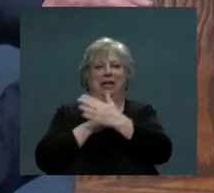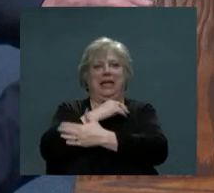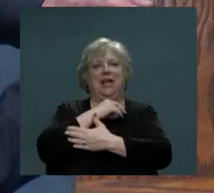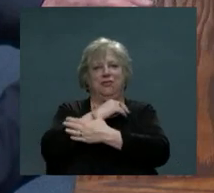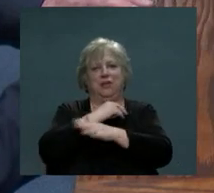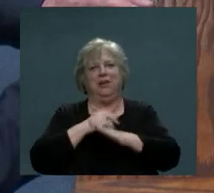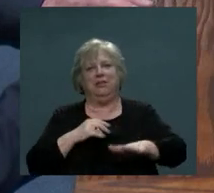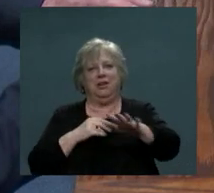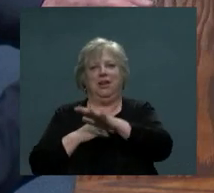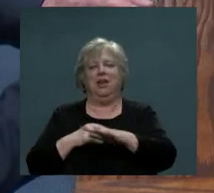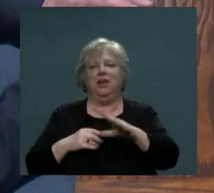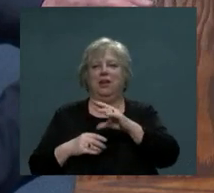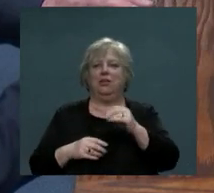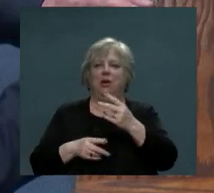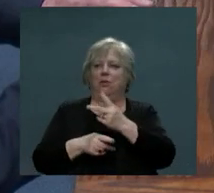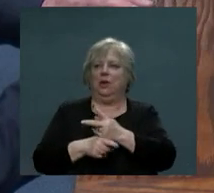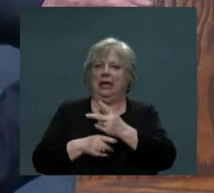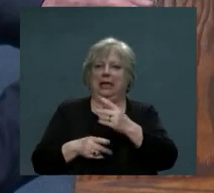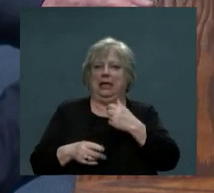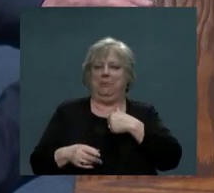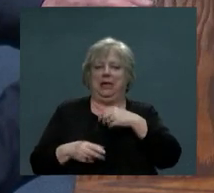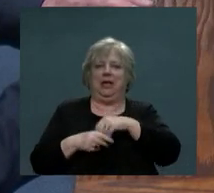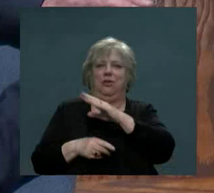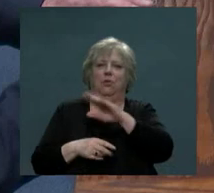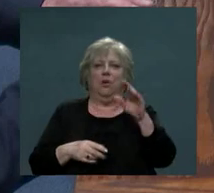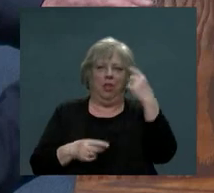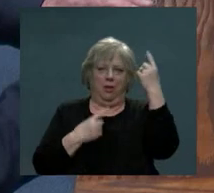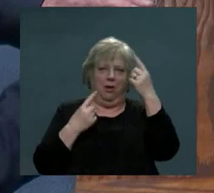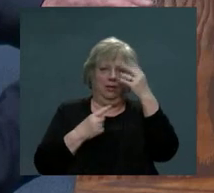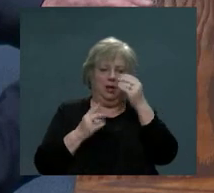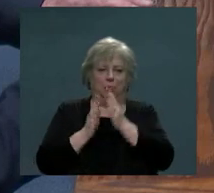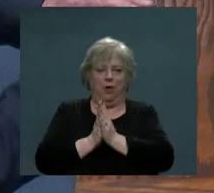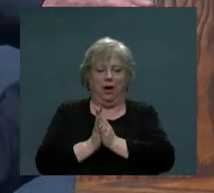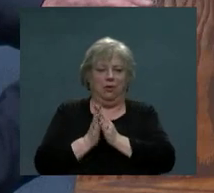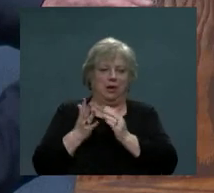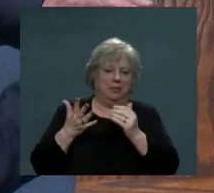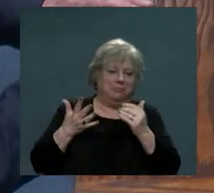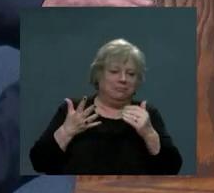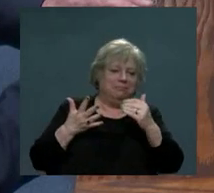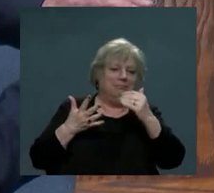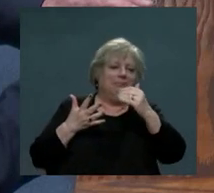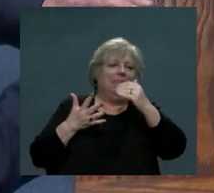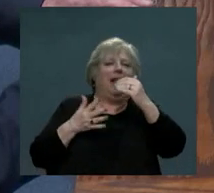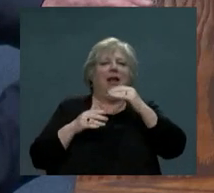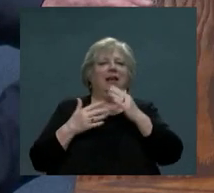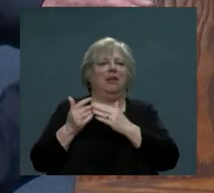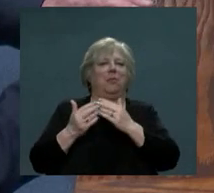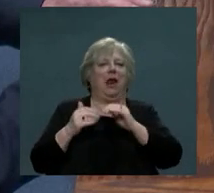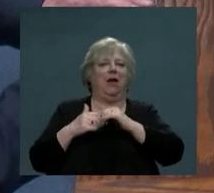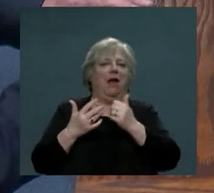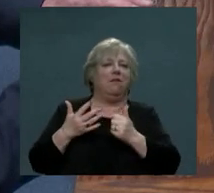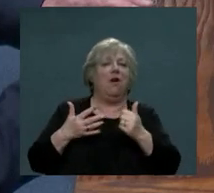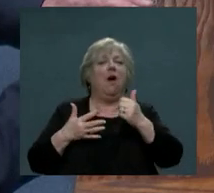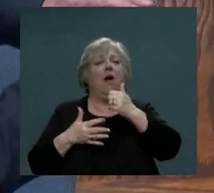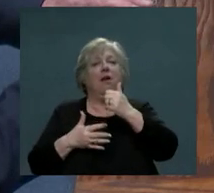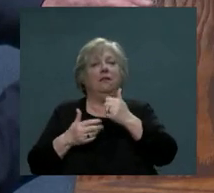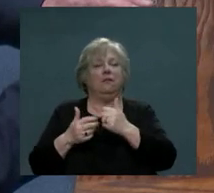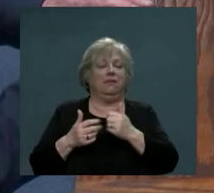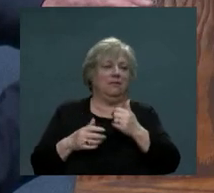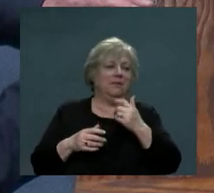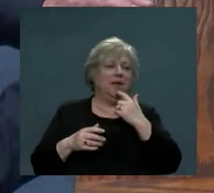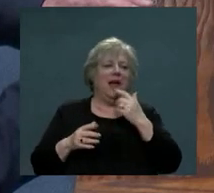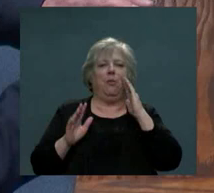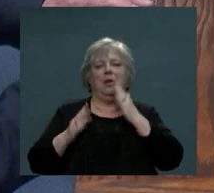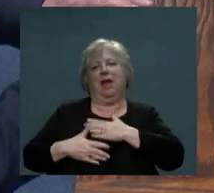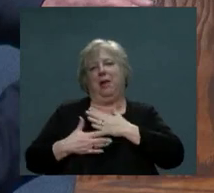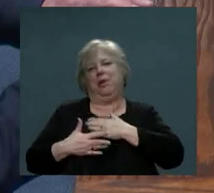thoughts and prayers, and know that however far I make it, I will gladly represent